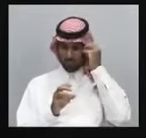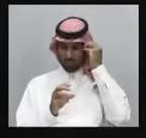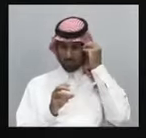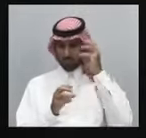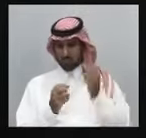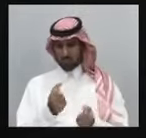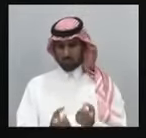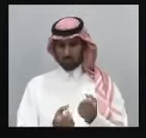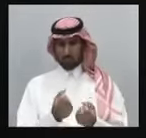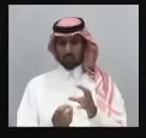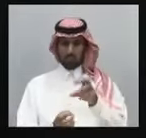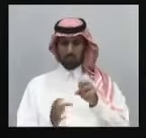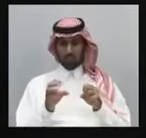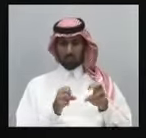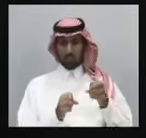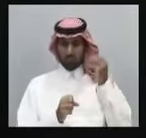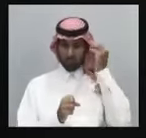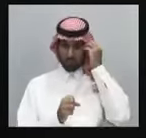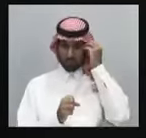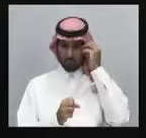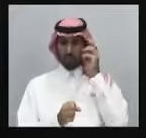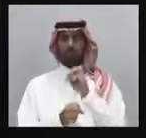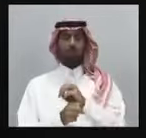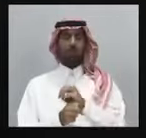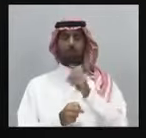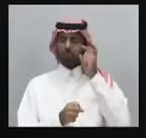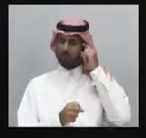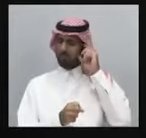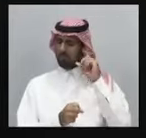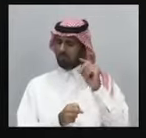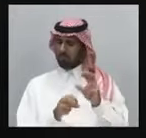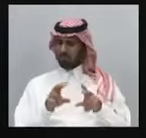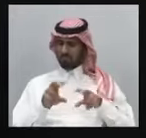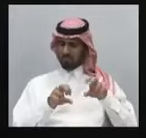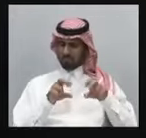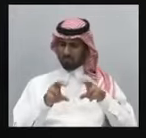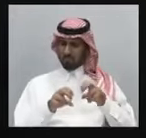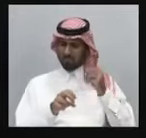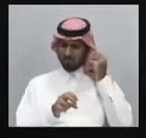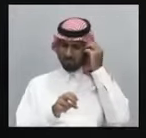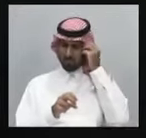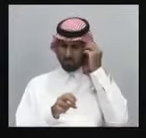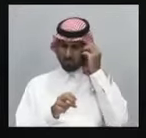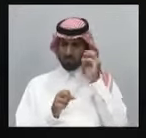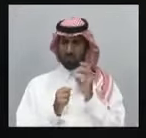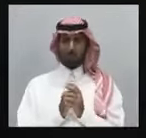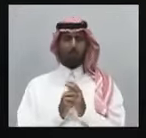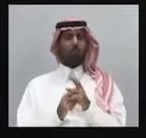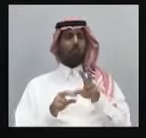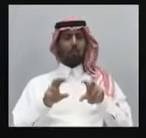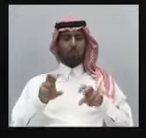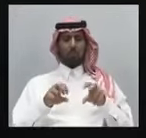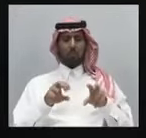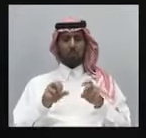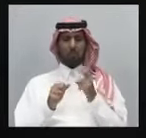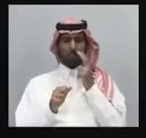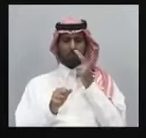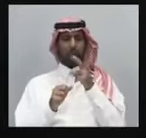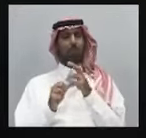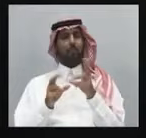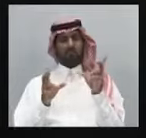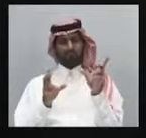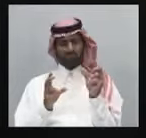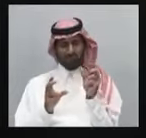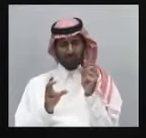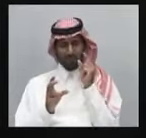quickly and be able to summarize it. Search for the information. They will ask you for a task. You will search and summarize